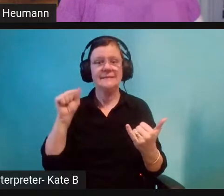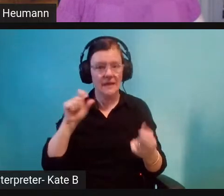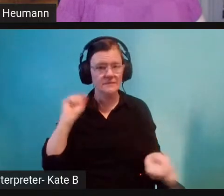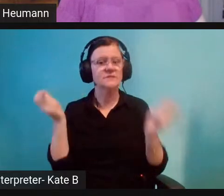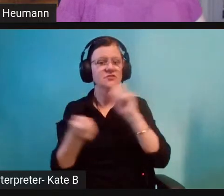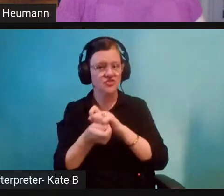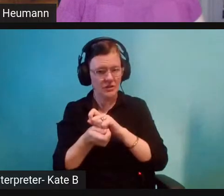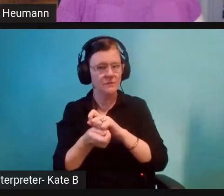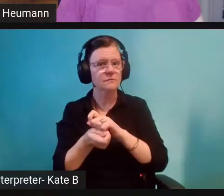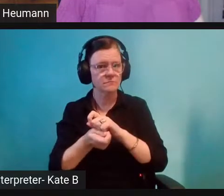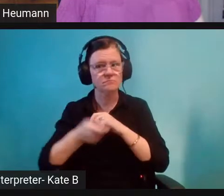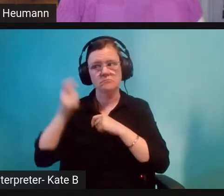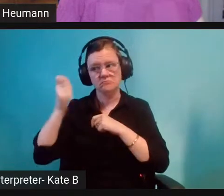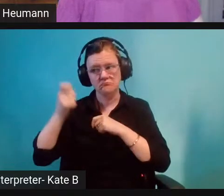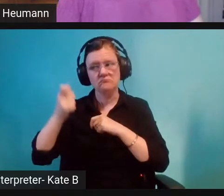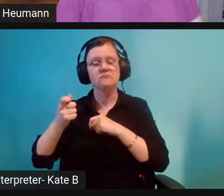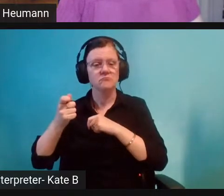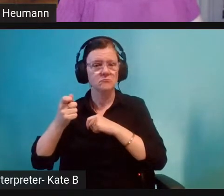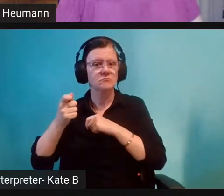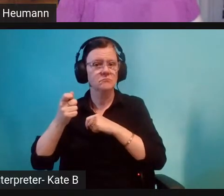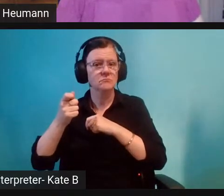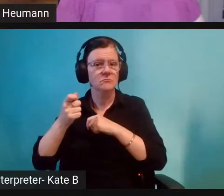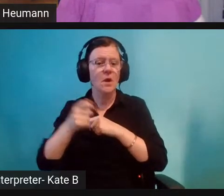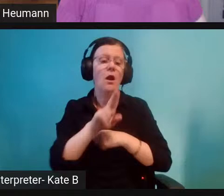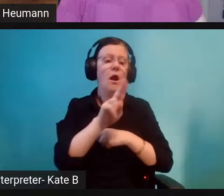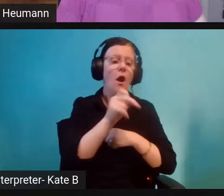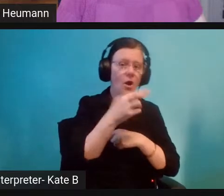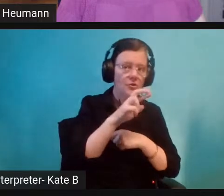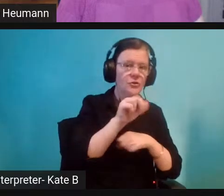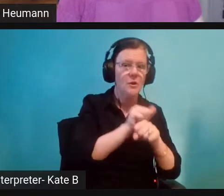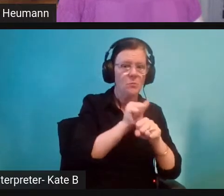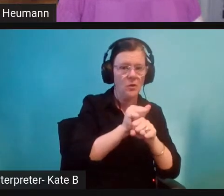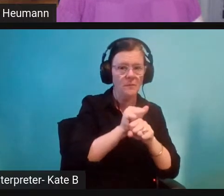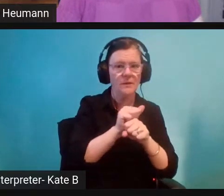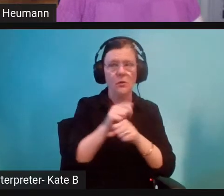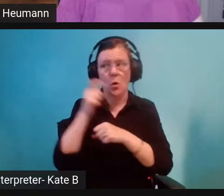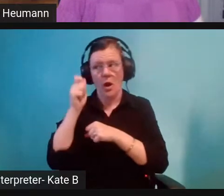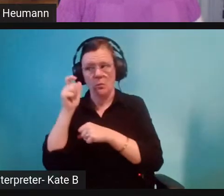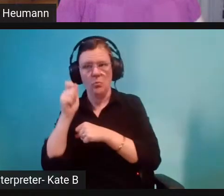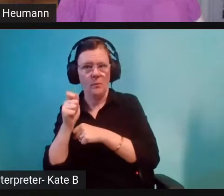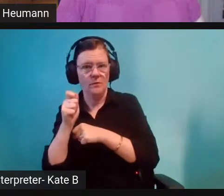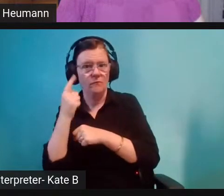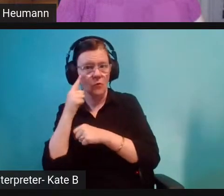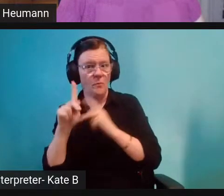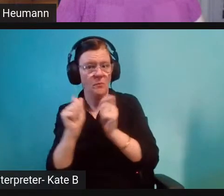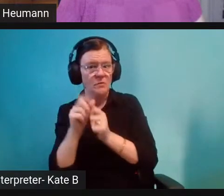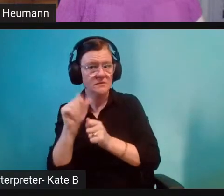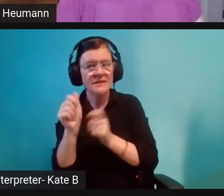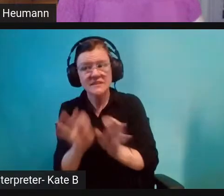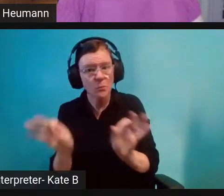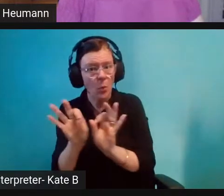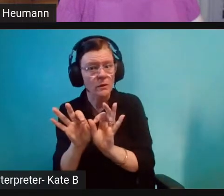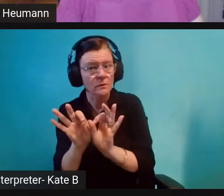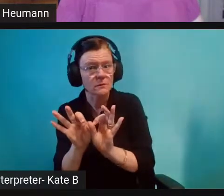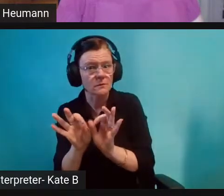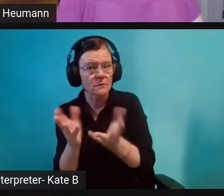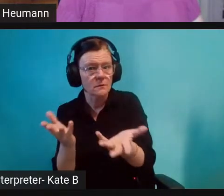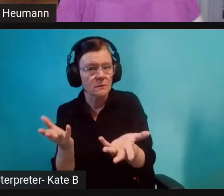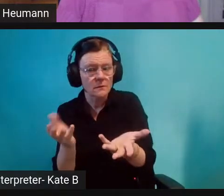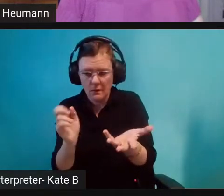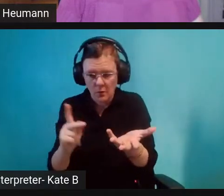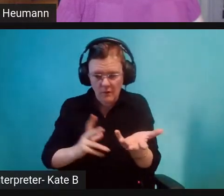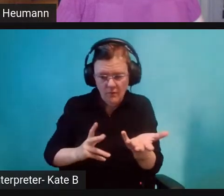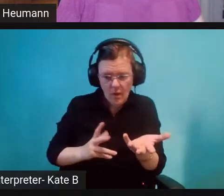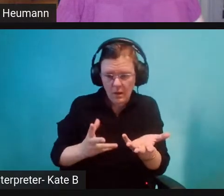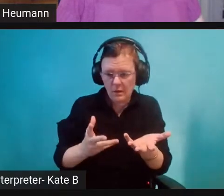disabled, unemployment and employment data for disabled people. And that's really important, because it allows us to look at